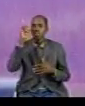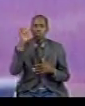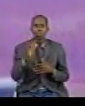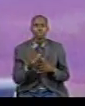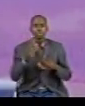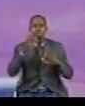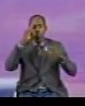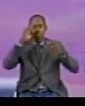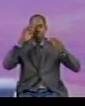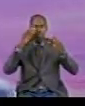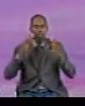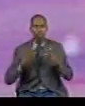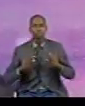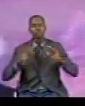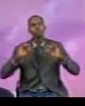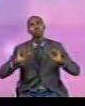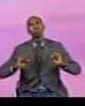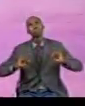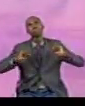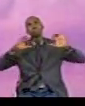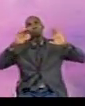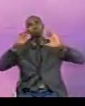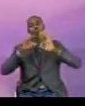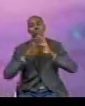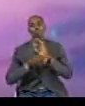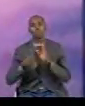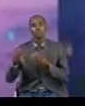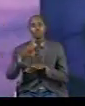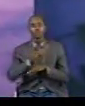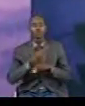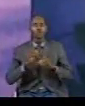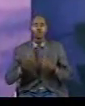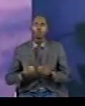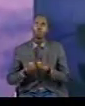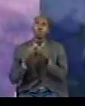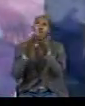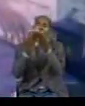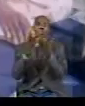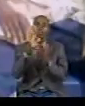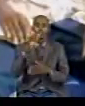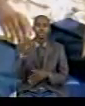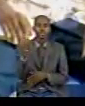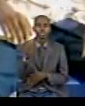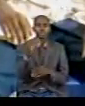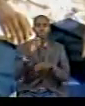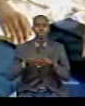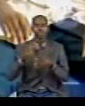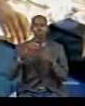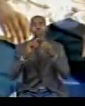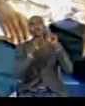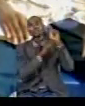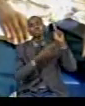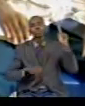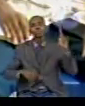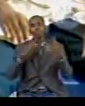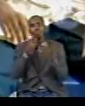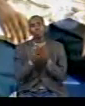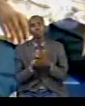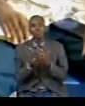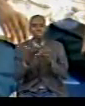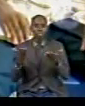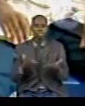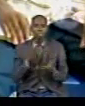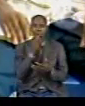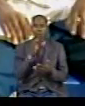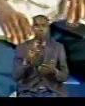with dedication, you offer yourself unto the Lord and say, Lord, here am I come,